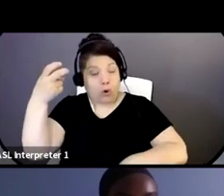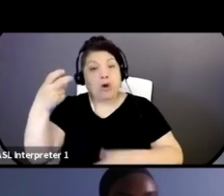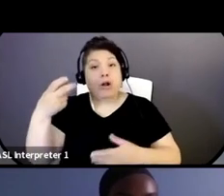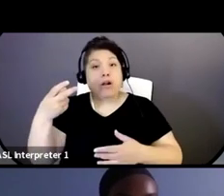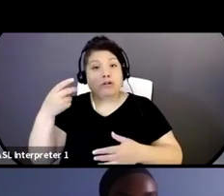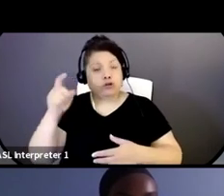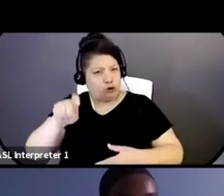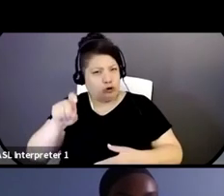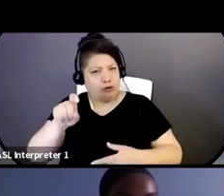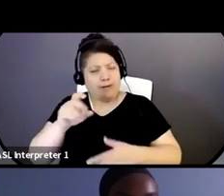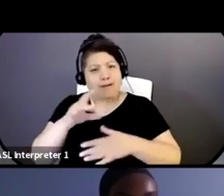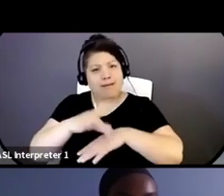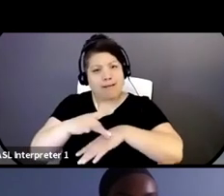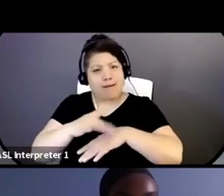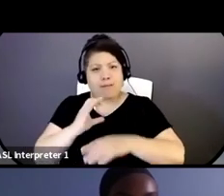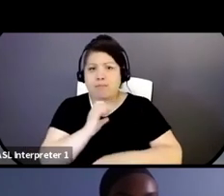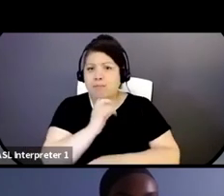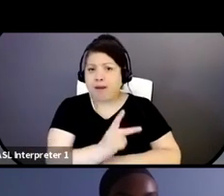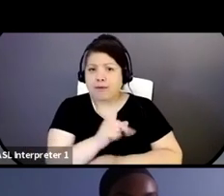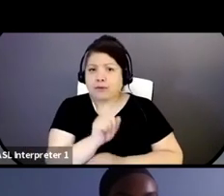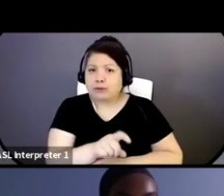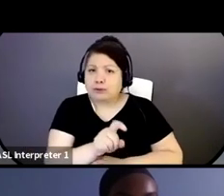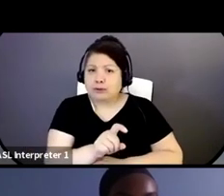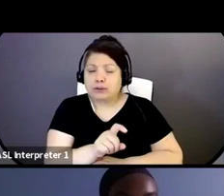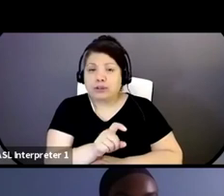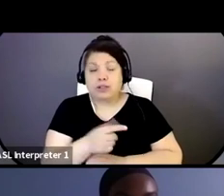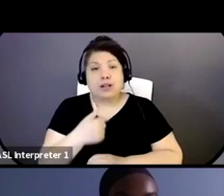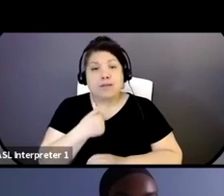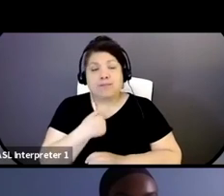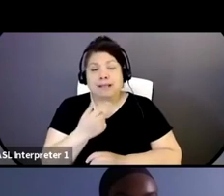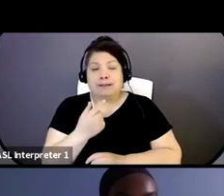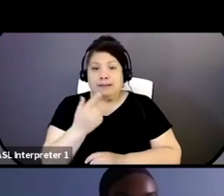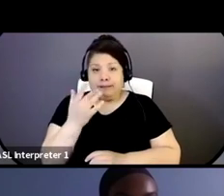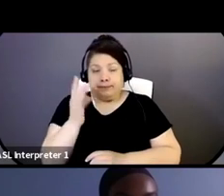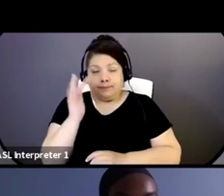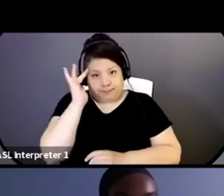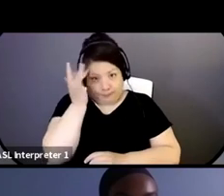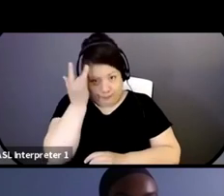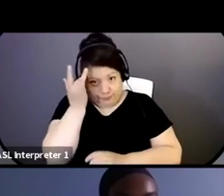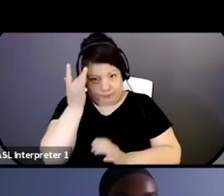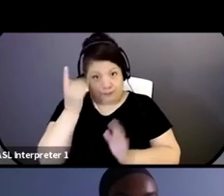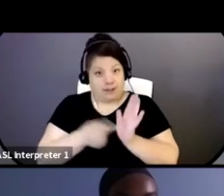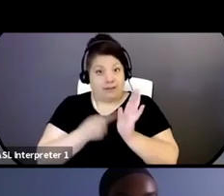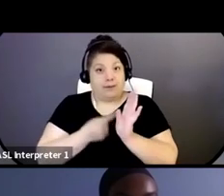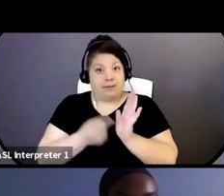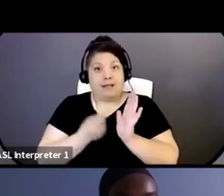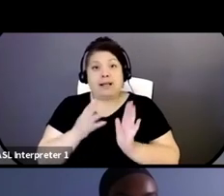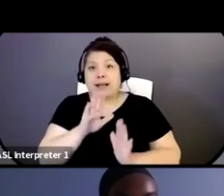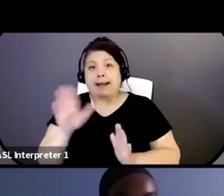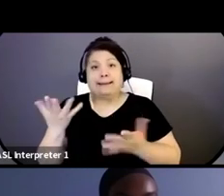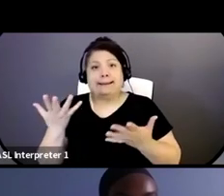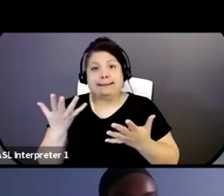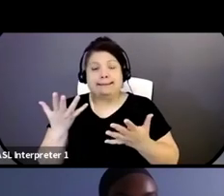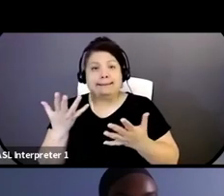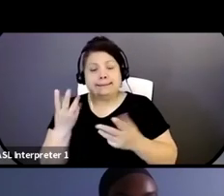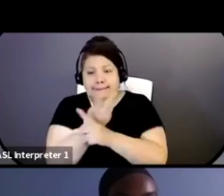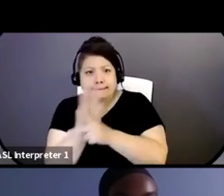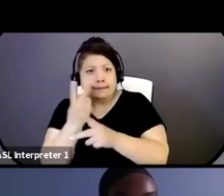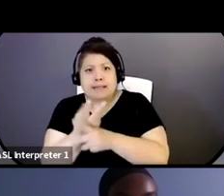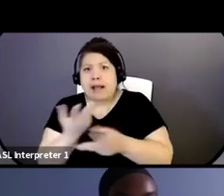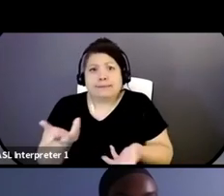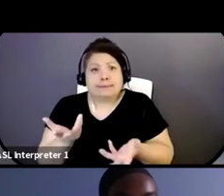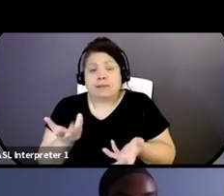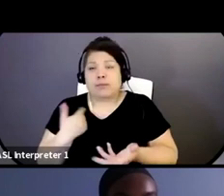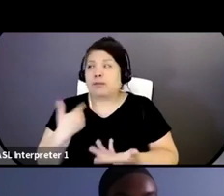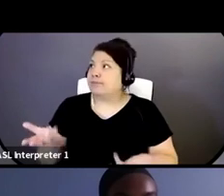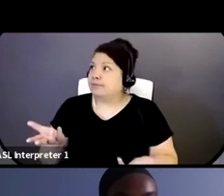It's, you know, these things, they make me laugh sometimes because it's just so silly. The other thing I wanted to mention is